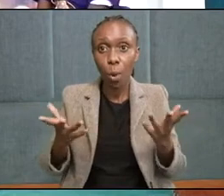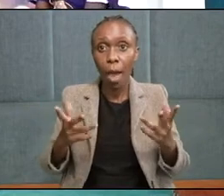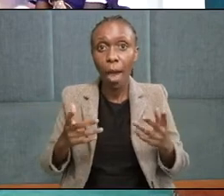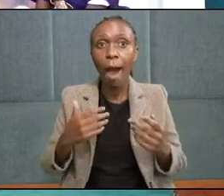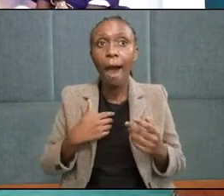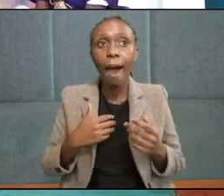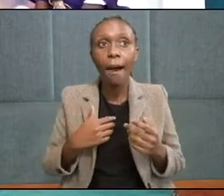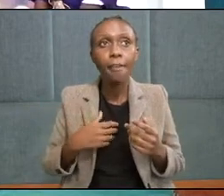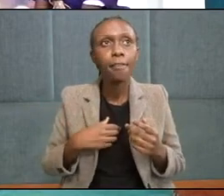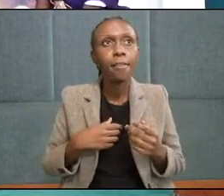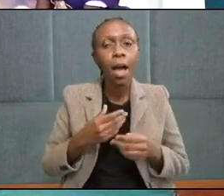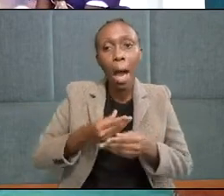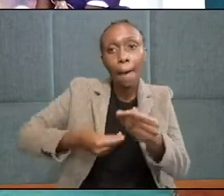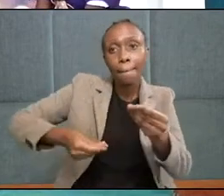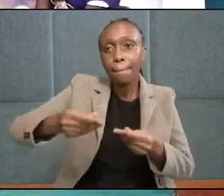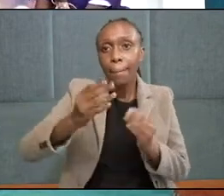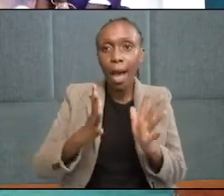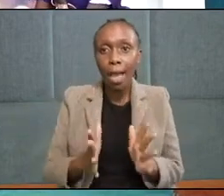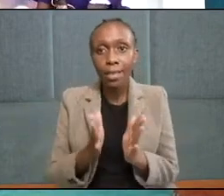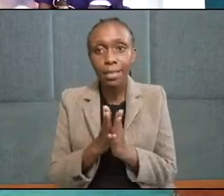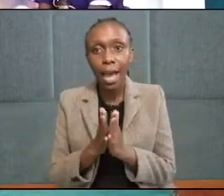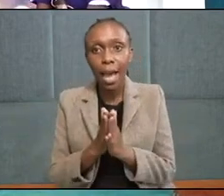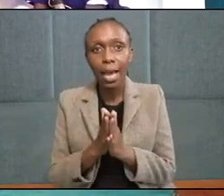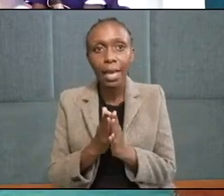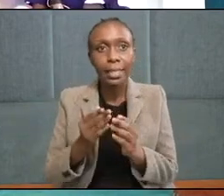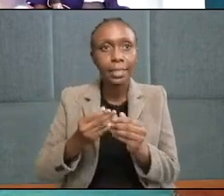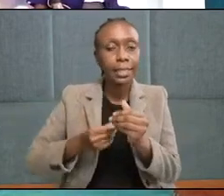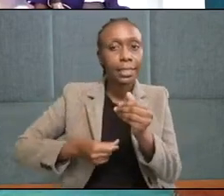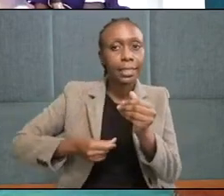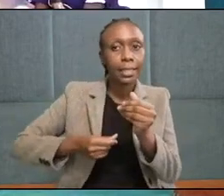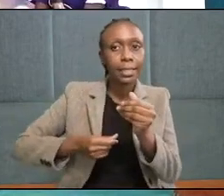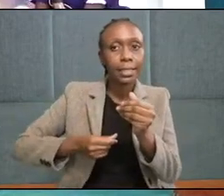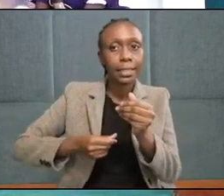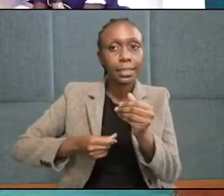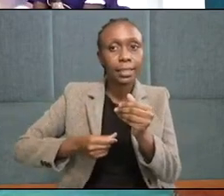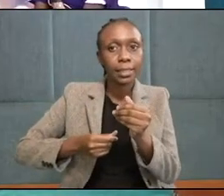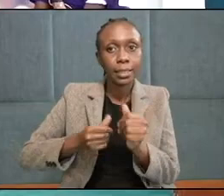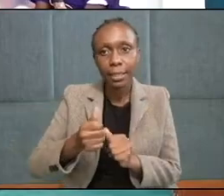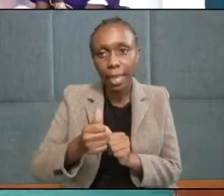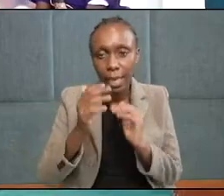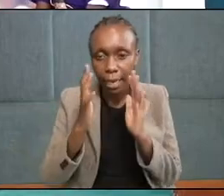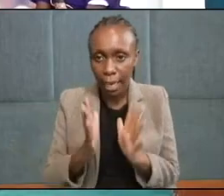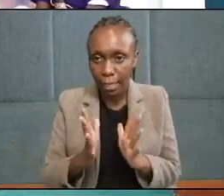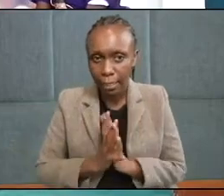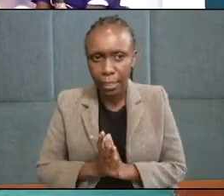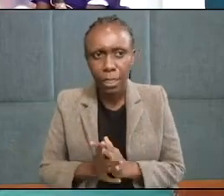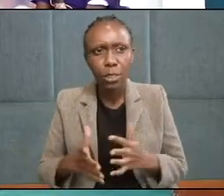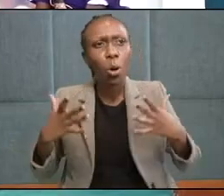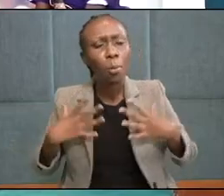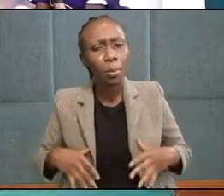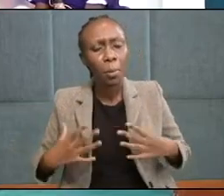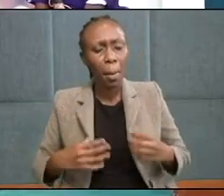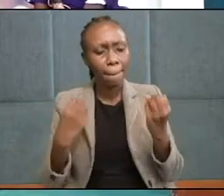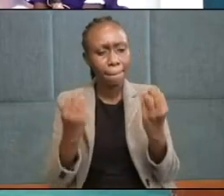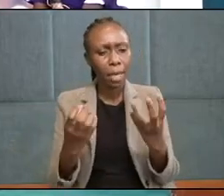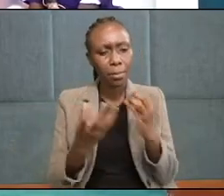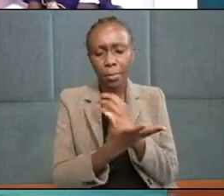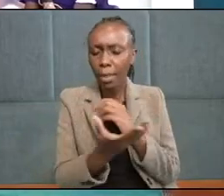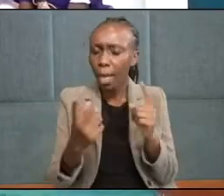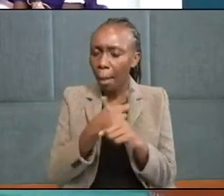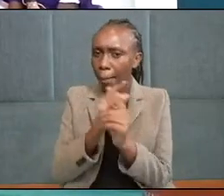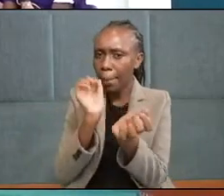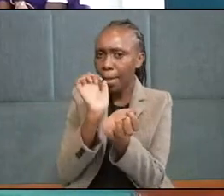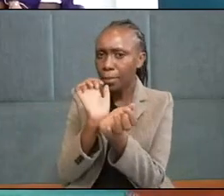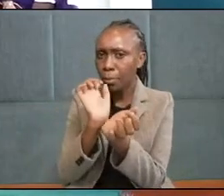sellers. Ah, so this place had buyers and sellers, and there were so many people there. But still, Paul